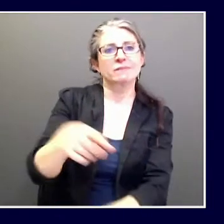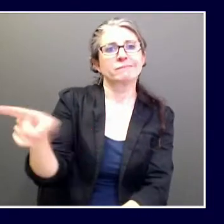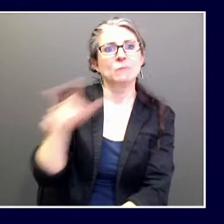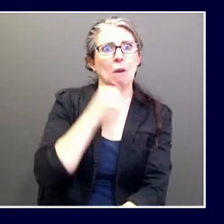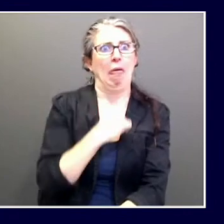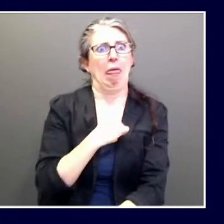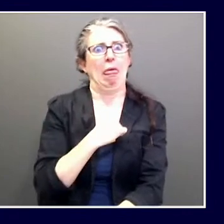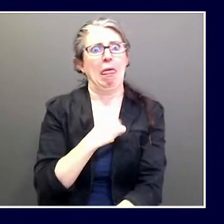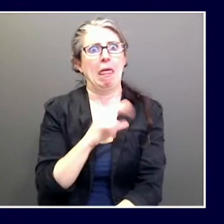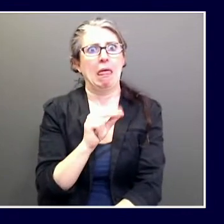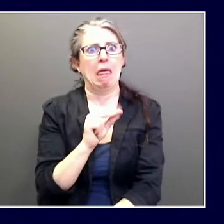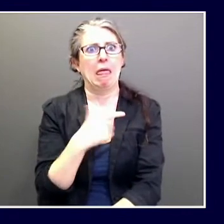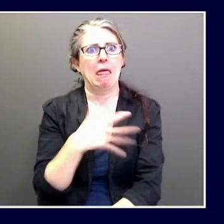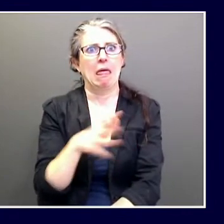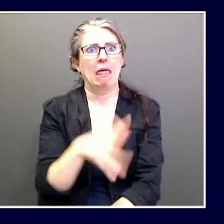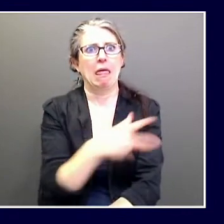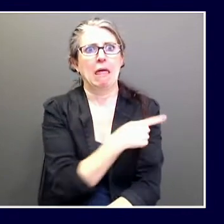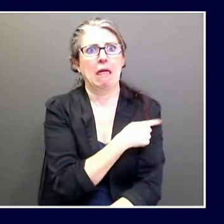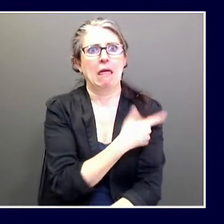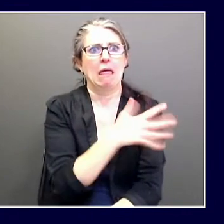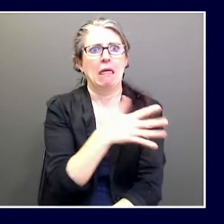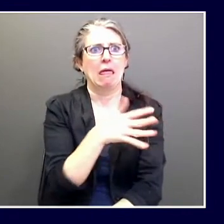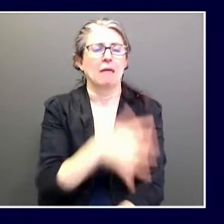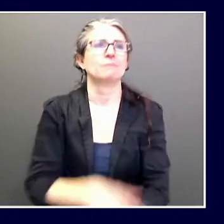Okay, terrific. Thank you very much. I just wanted to